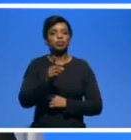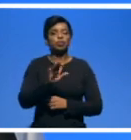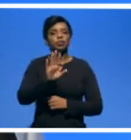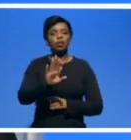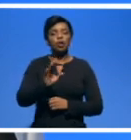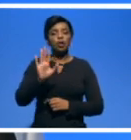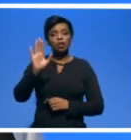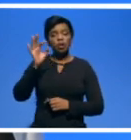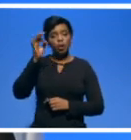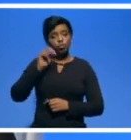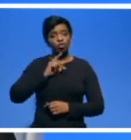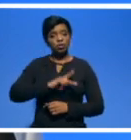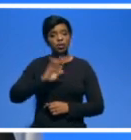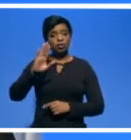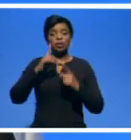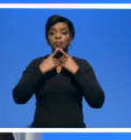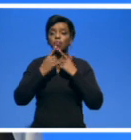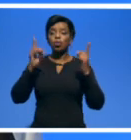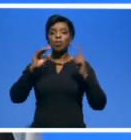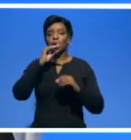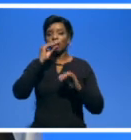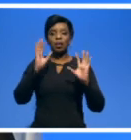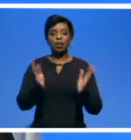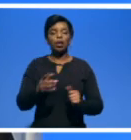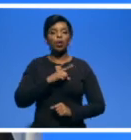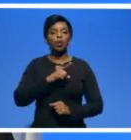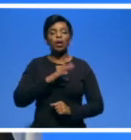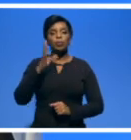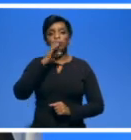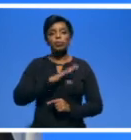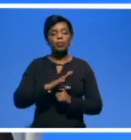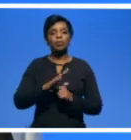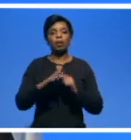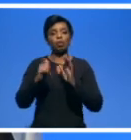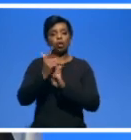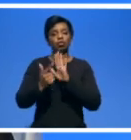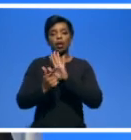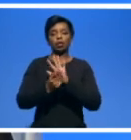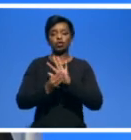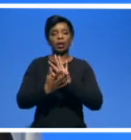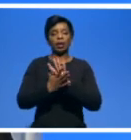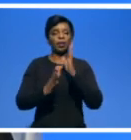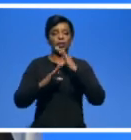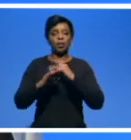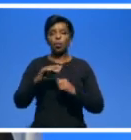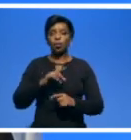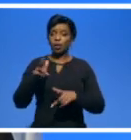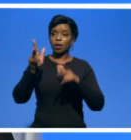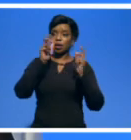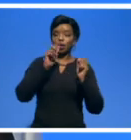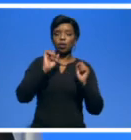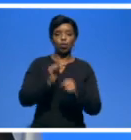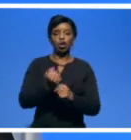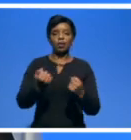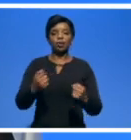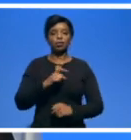there's no legislation and policy that aligns with that. So how no hore 40% ele the Guy Warner because of the current state of